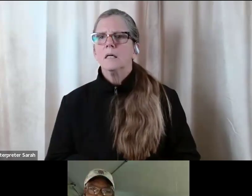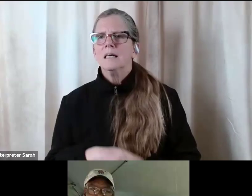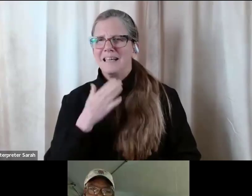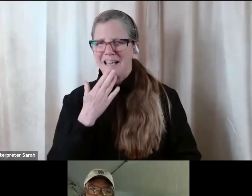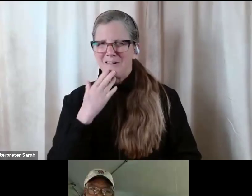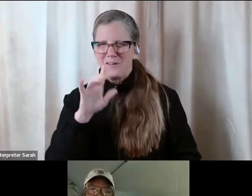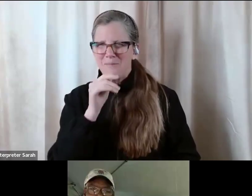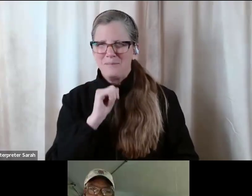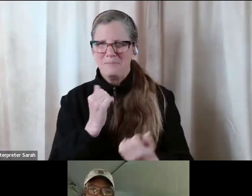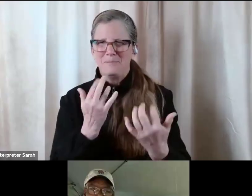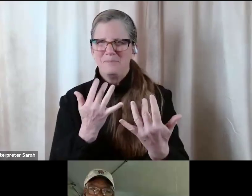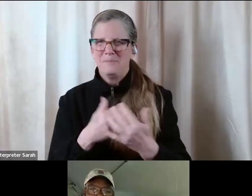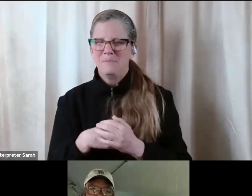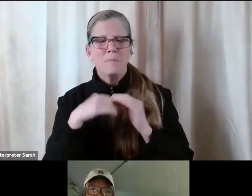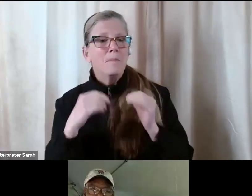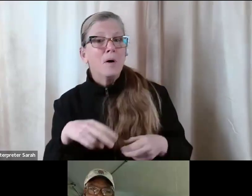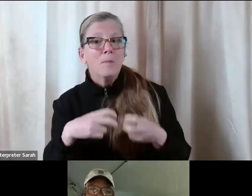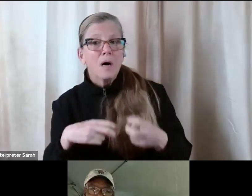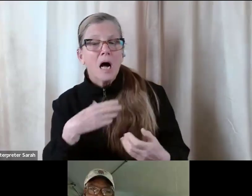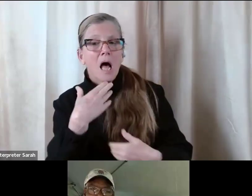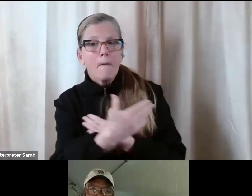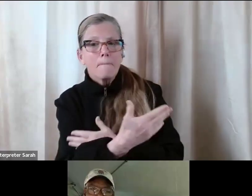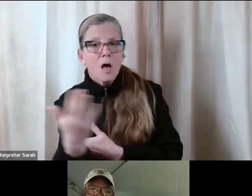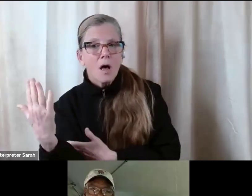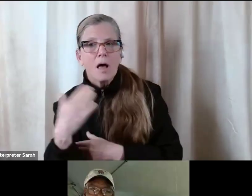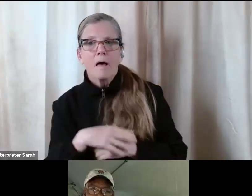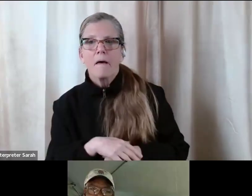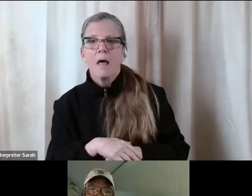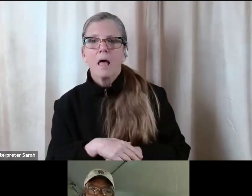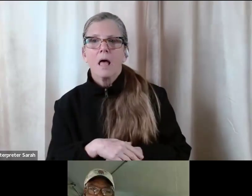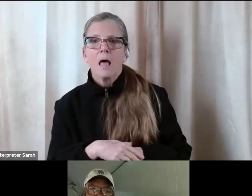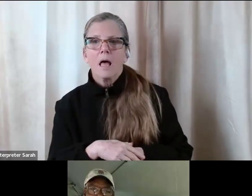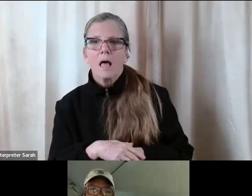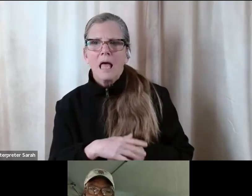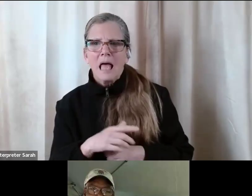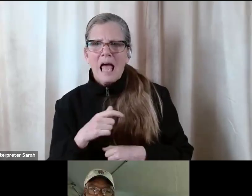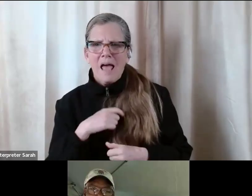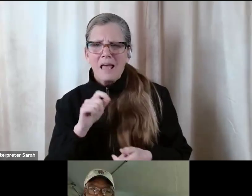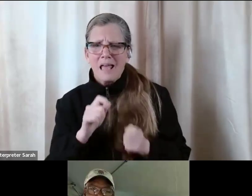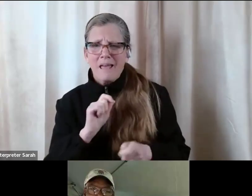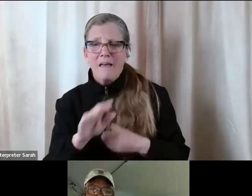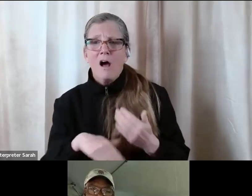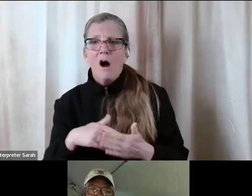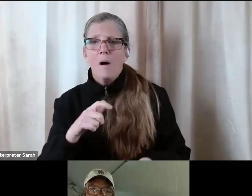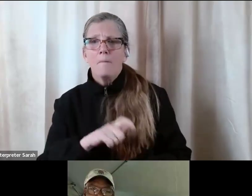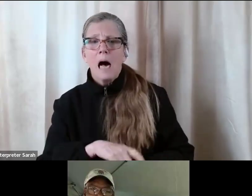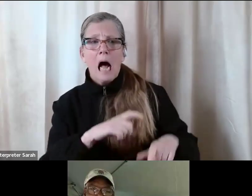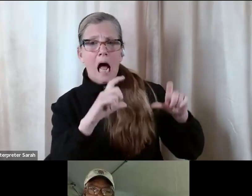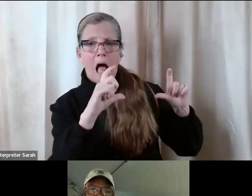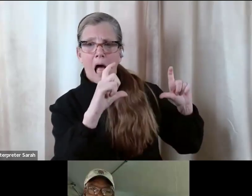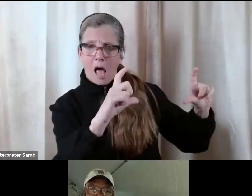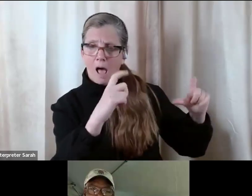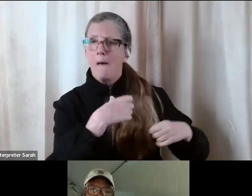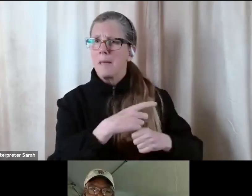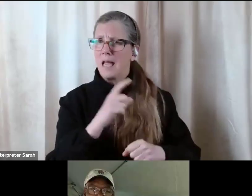waiting. No problem. Good morning to all. I'm going to have to readjust all my clocks again to make sure I'm here at the 10:30